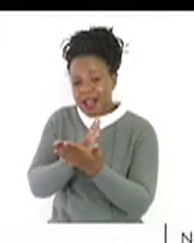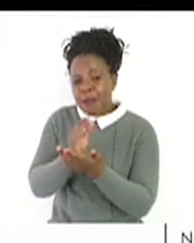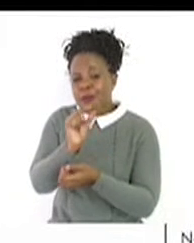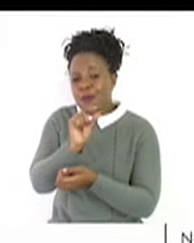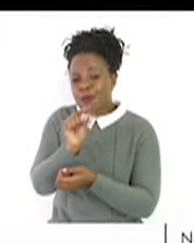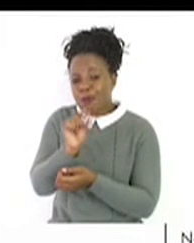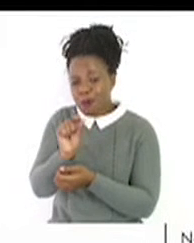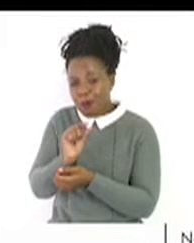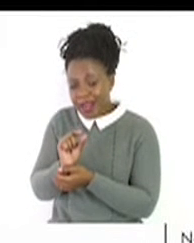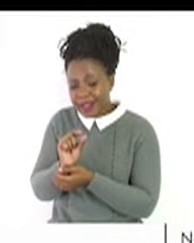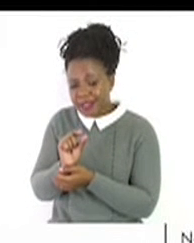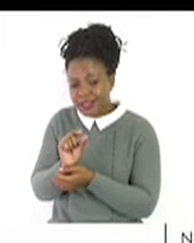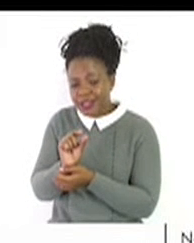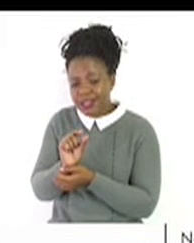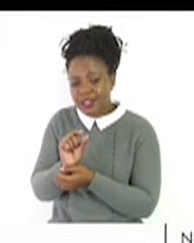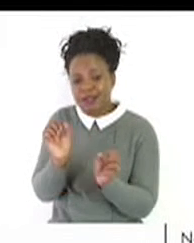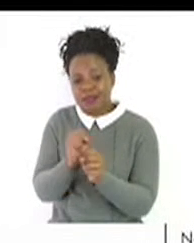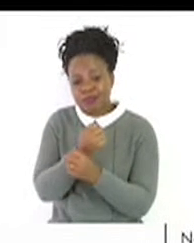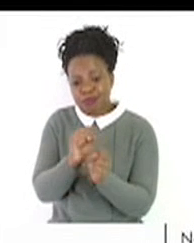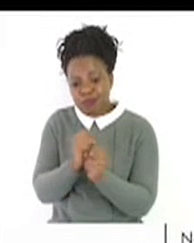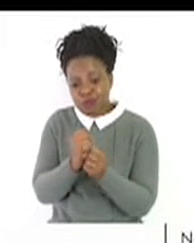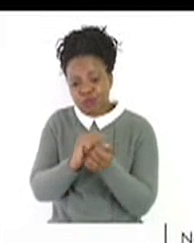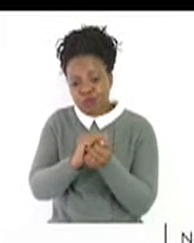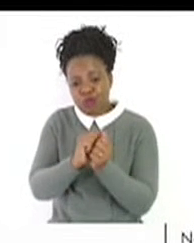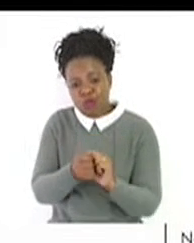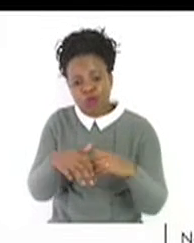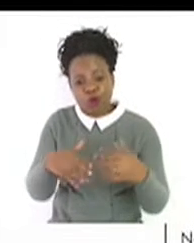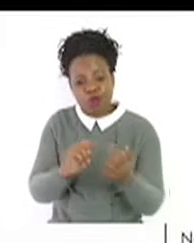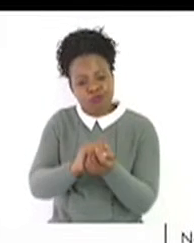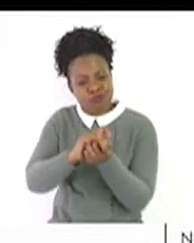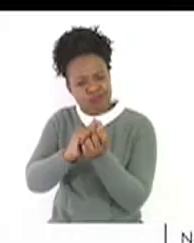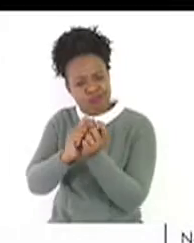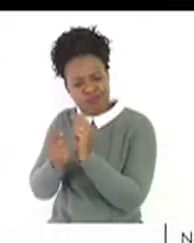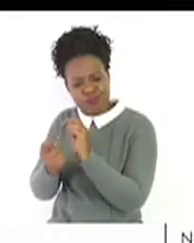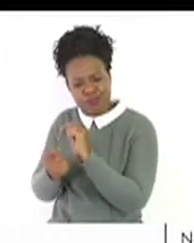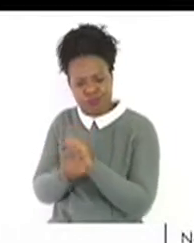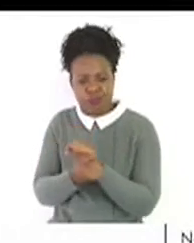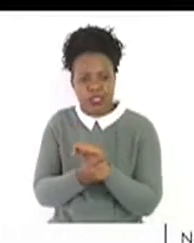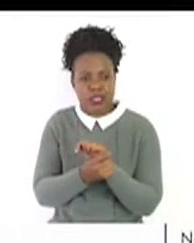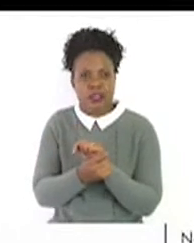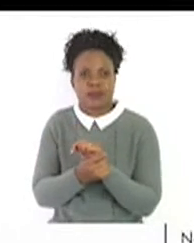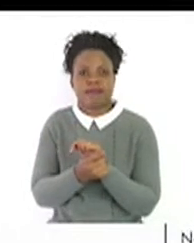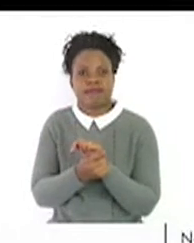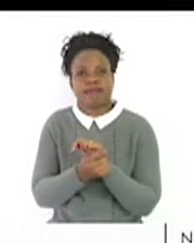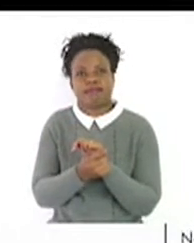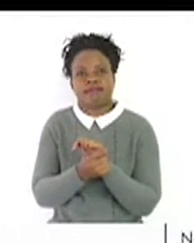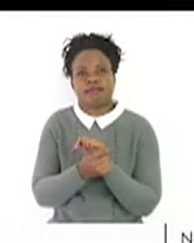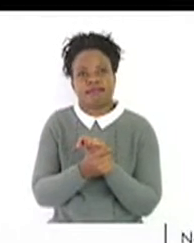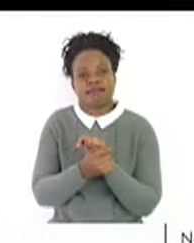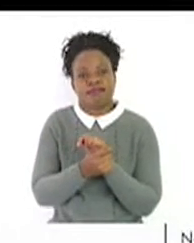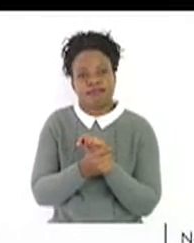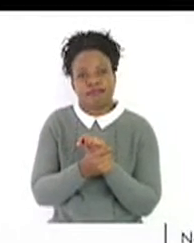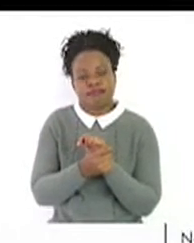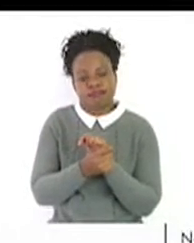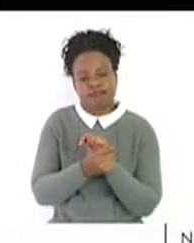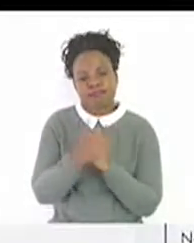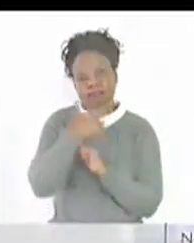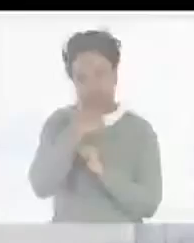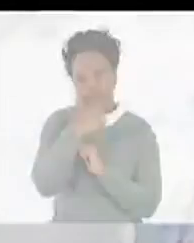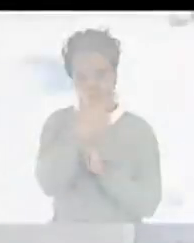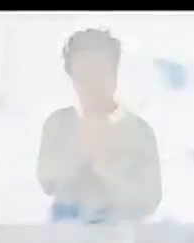singular means one, plural, many. Thank you so very much, boys and